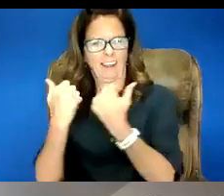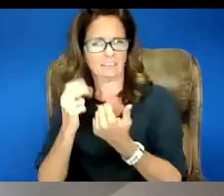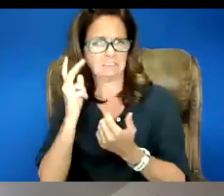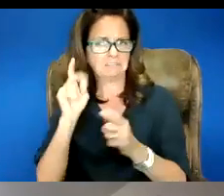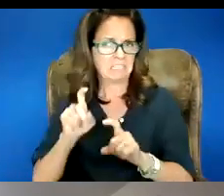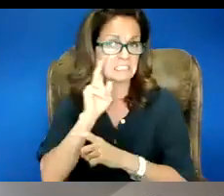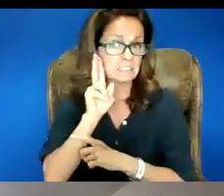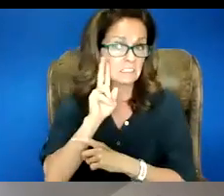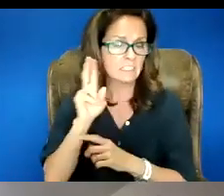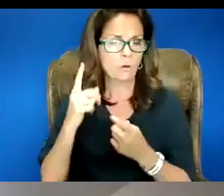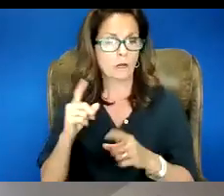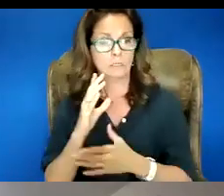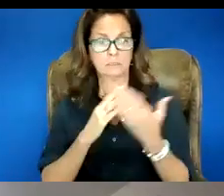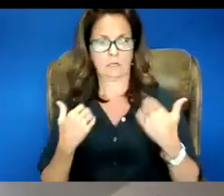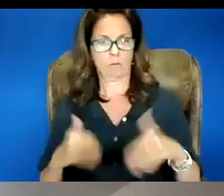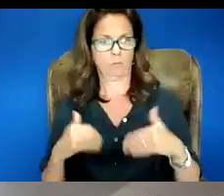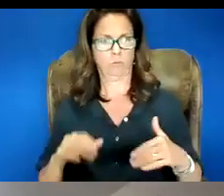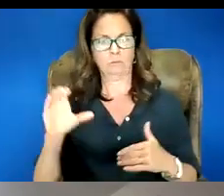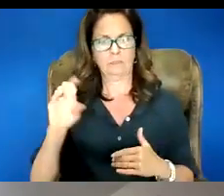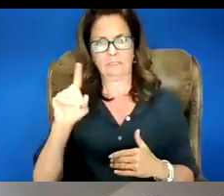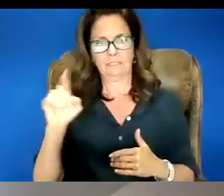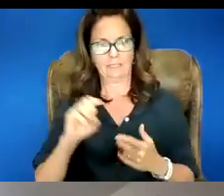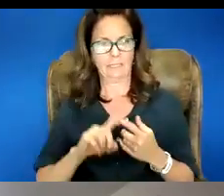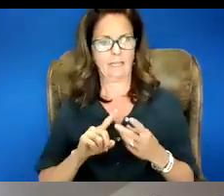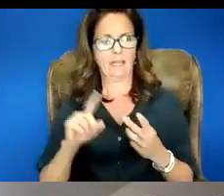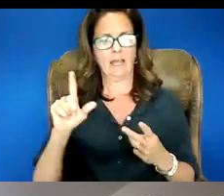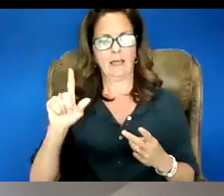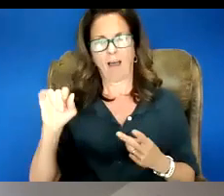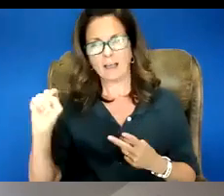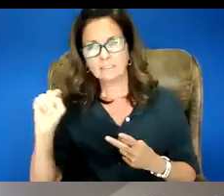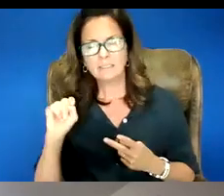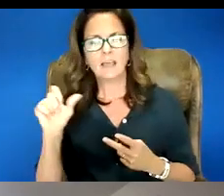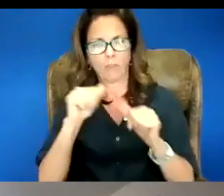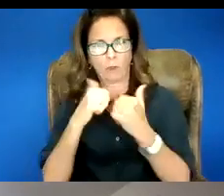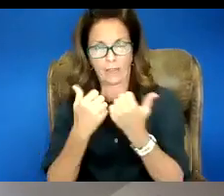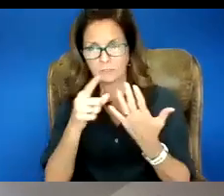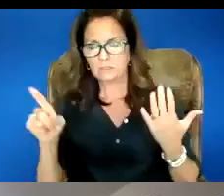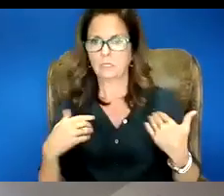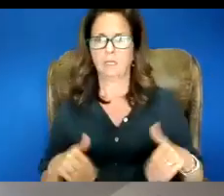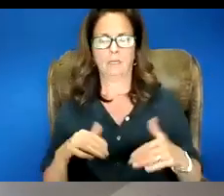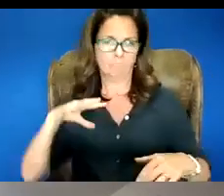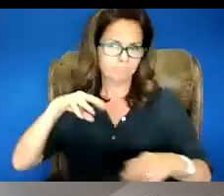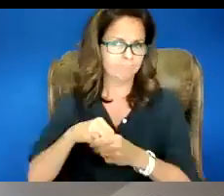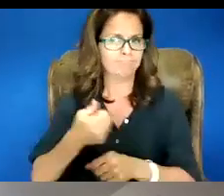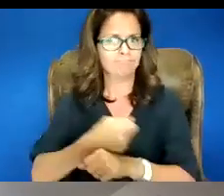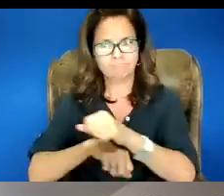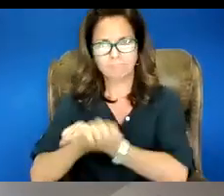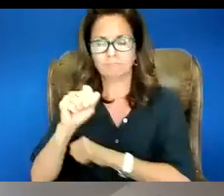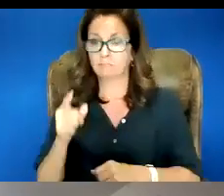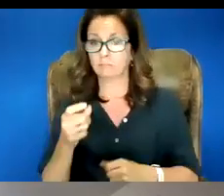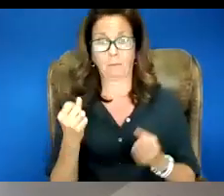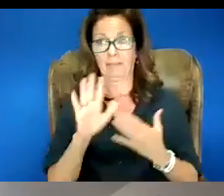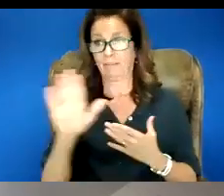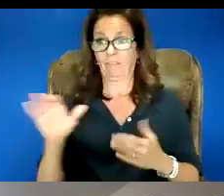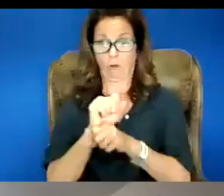lengths, like CDLE, OIT, and a few others, and got a lot of employees enrolled in the program,